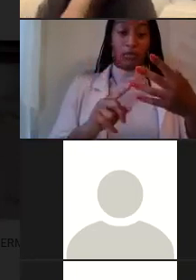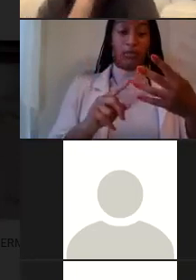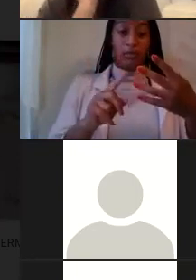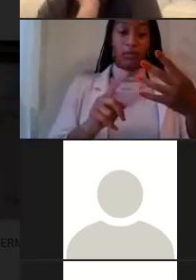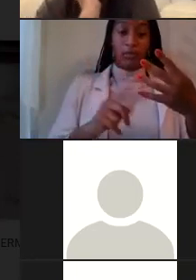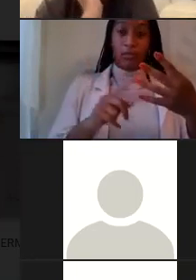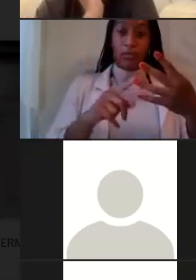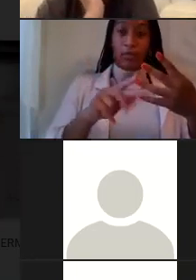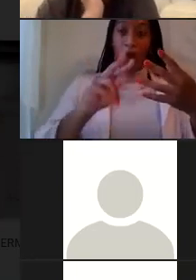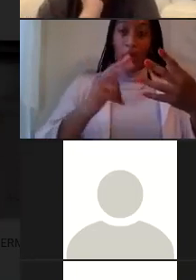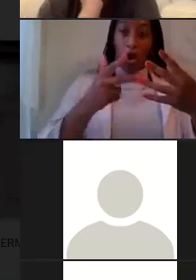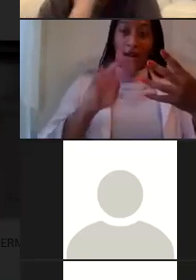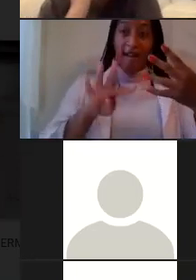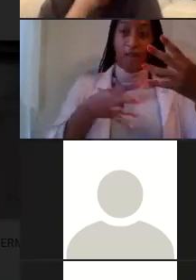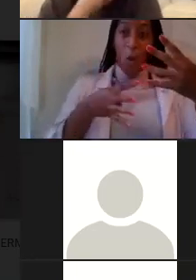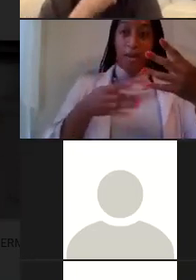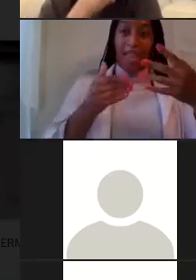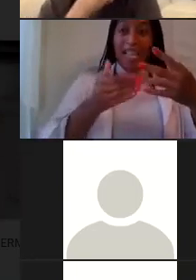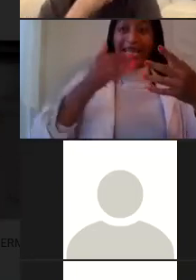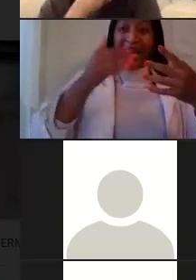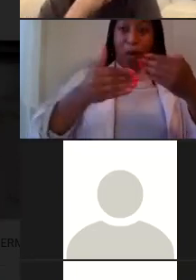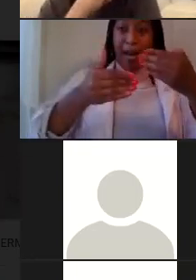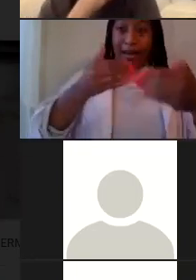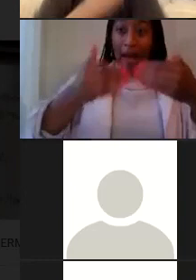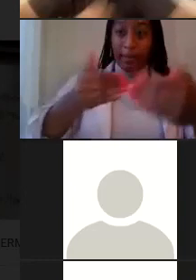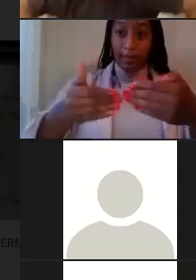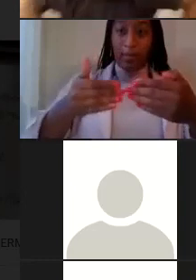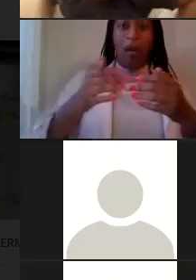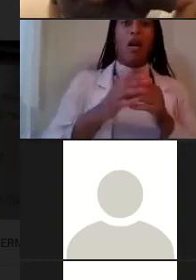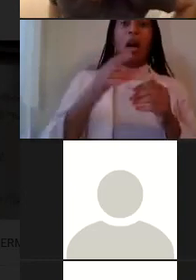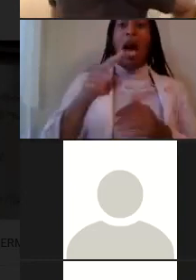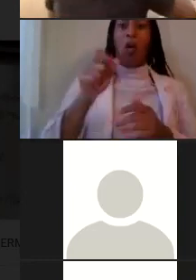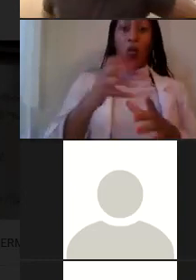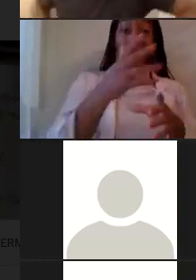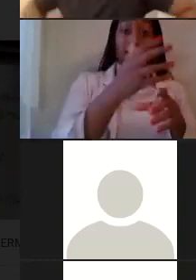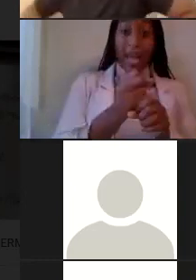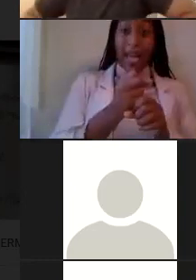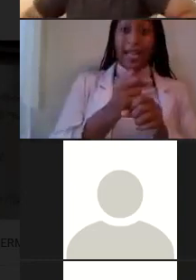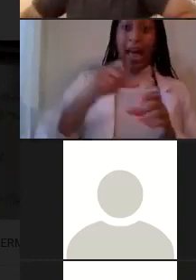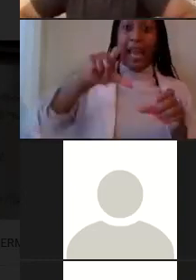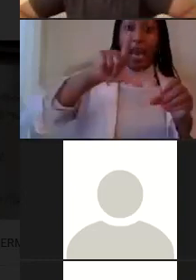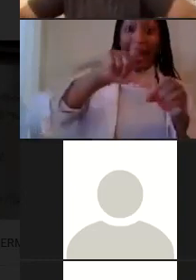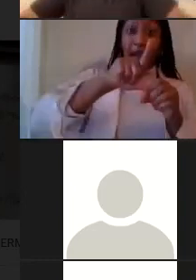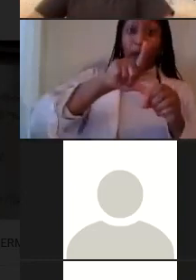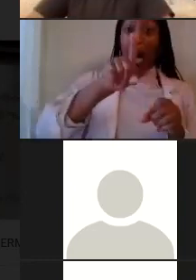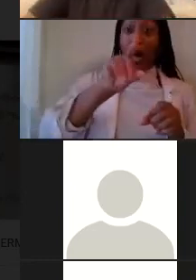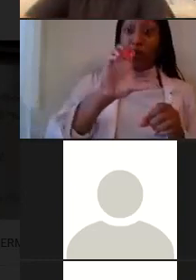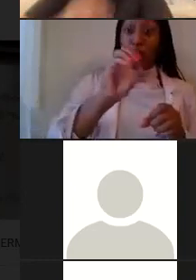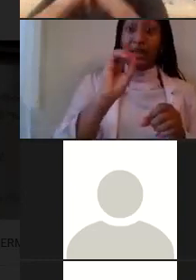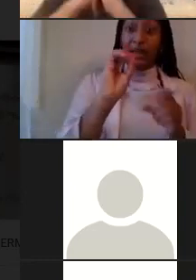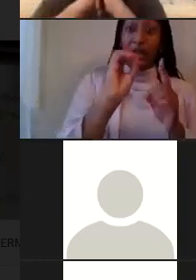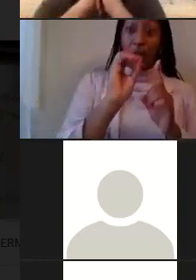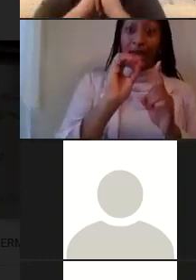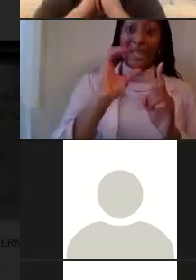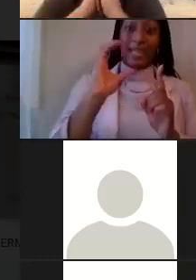that liquid that's at 100 degrees Celsius, and I'm going to cool it all the way down to liquid at 0 degrees